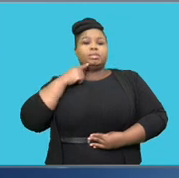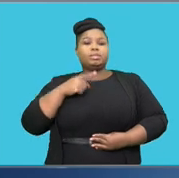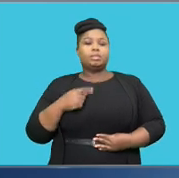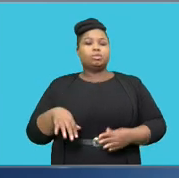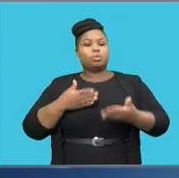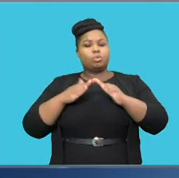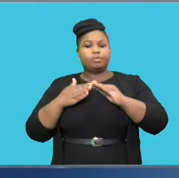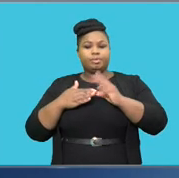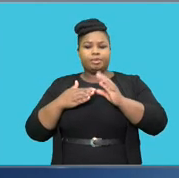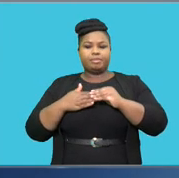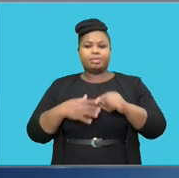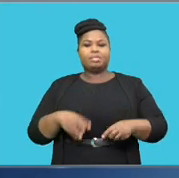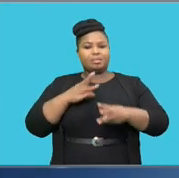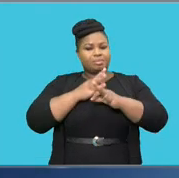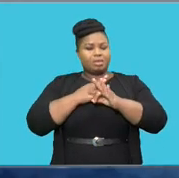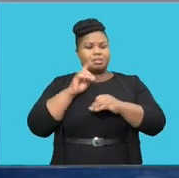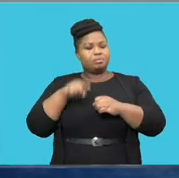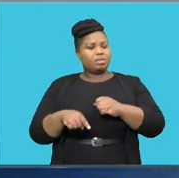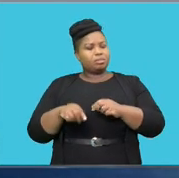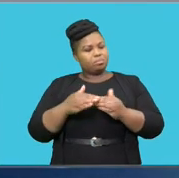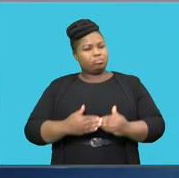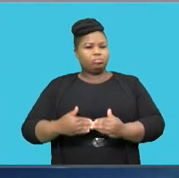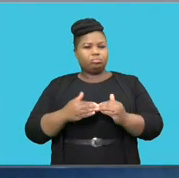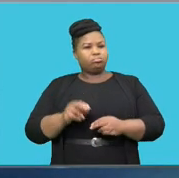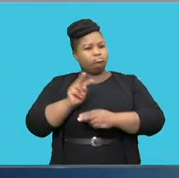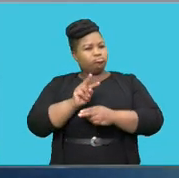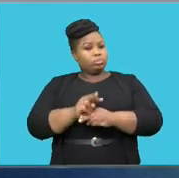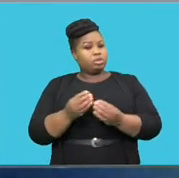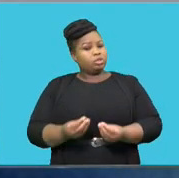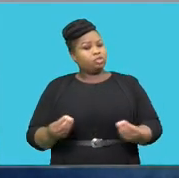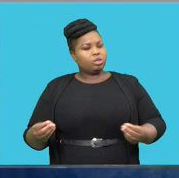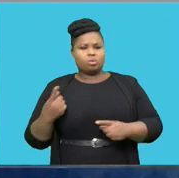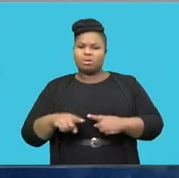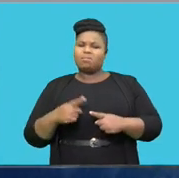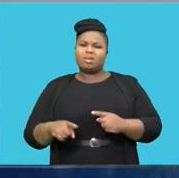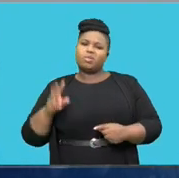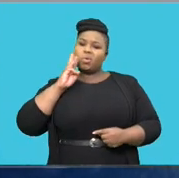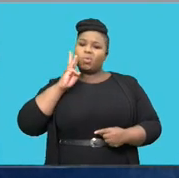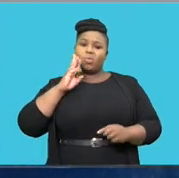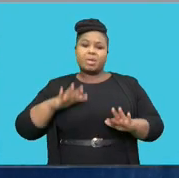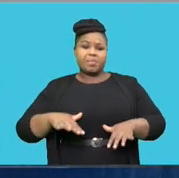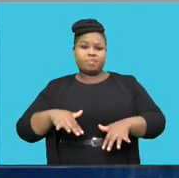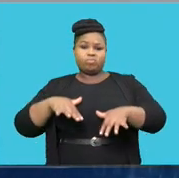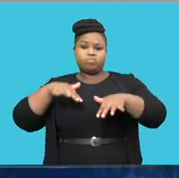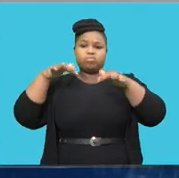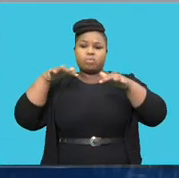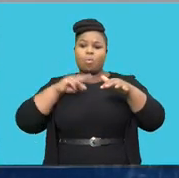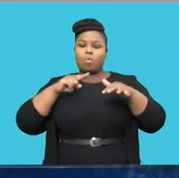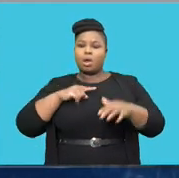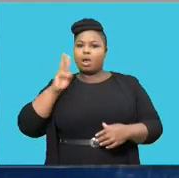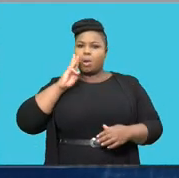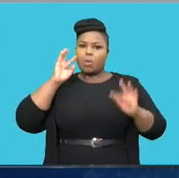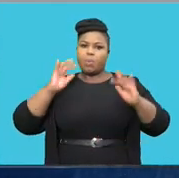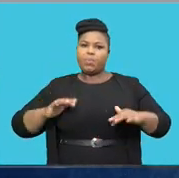ka kakaretso ho elweng hloko hore bana ha ba bapalle metsing ka ha melapo le diphula di geleletse